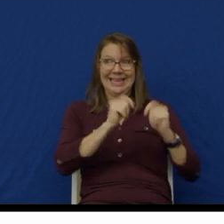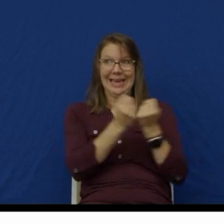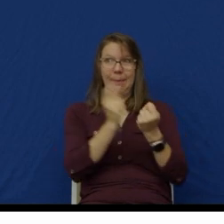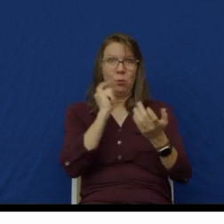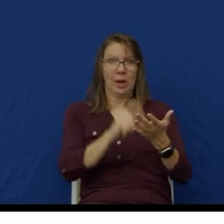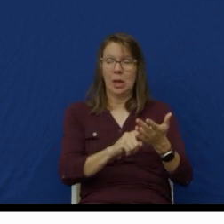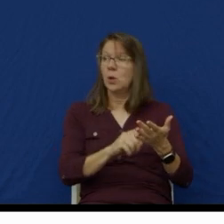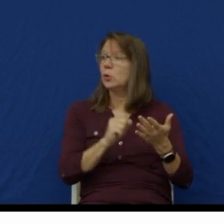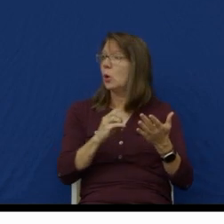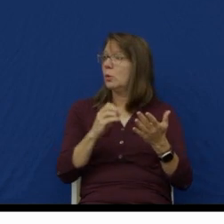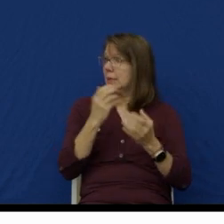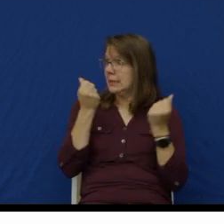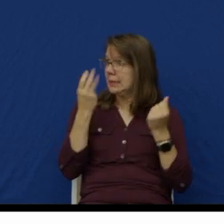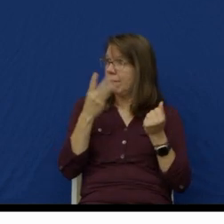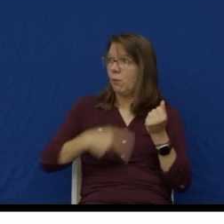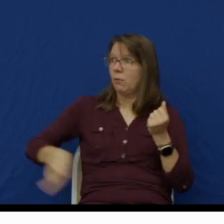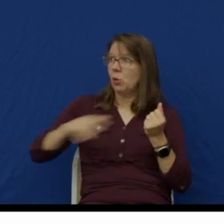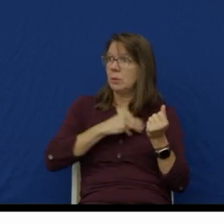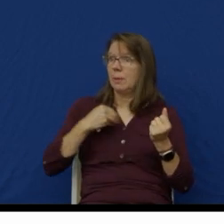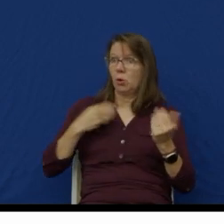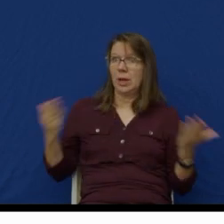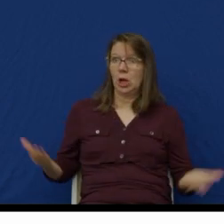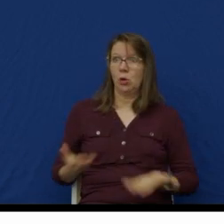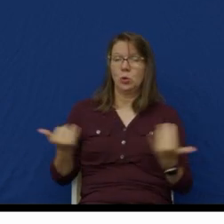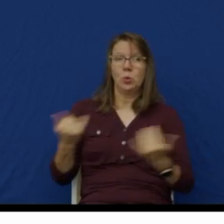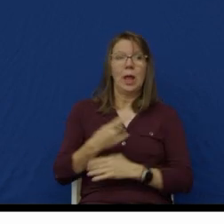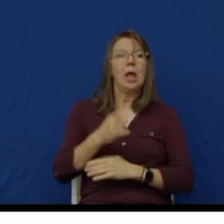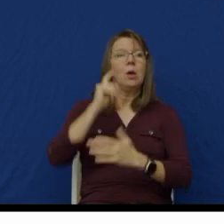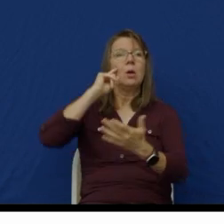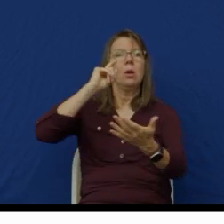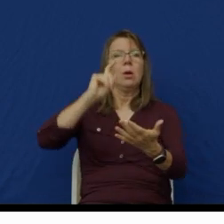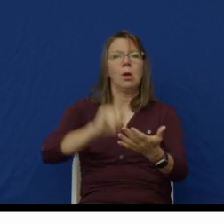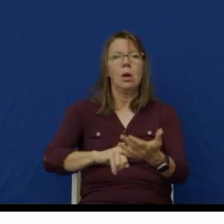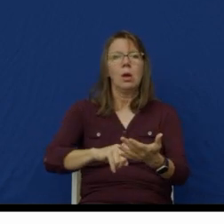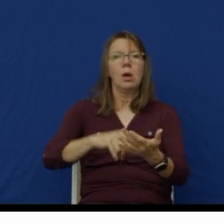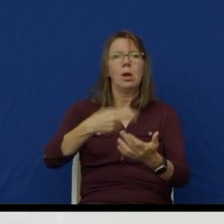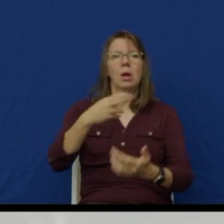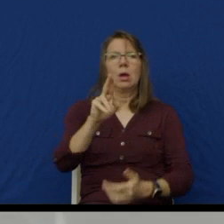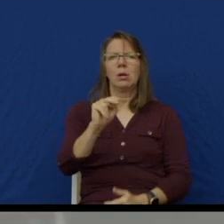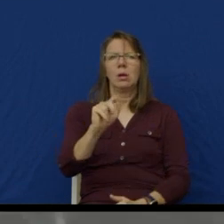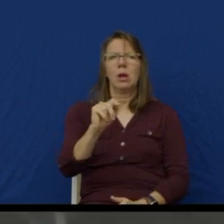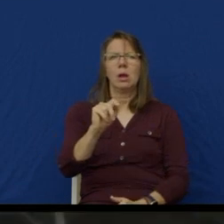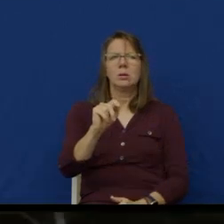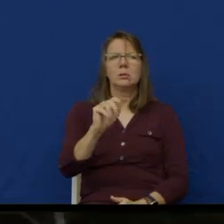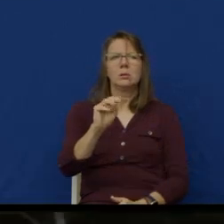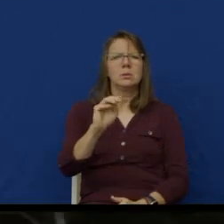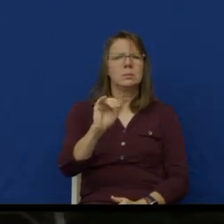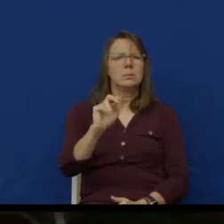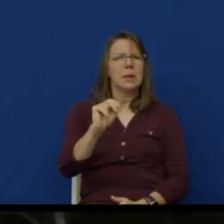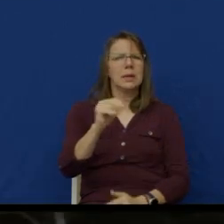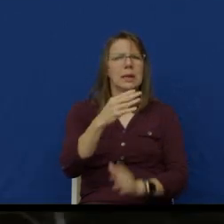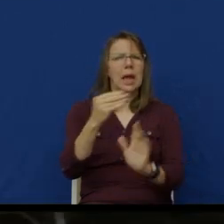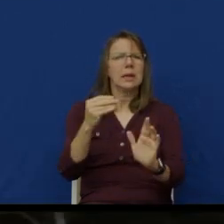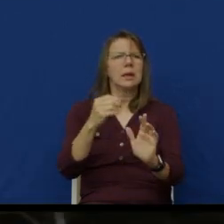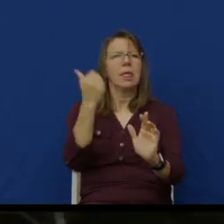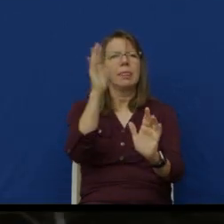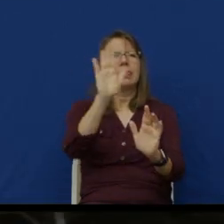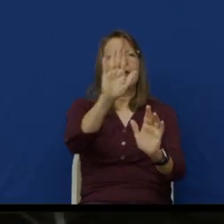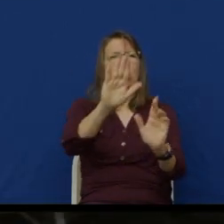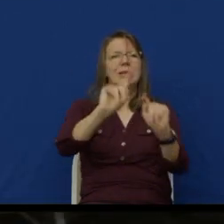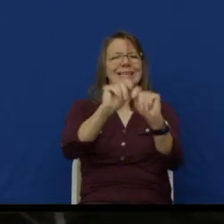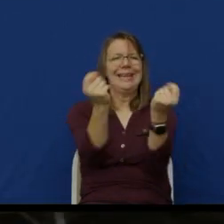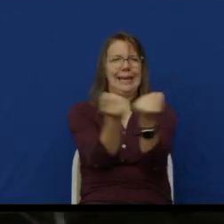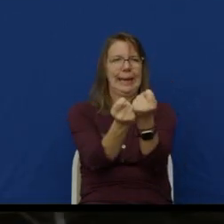would join me congratulating Tony Cons-Tapman and the communications team from the department on big wins.